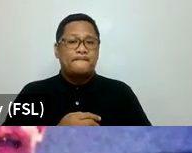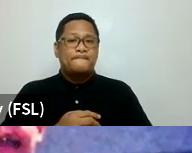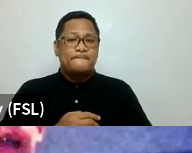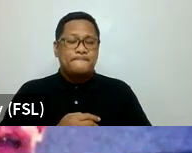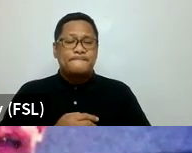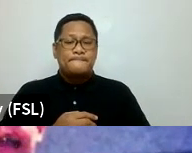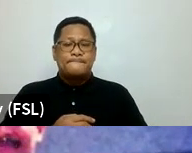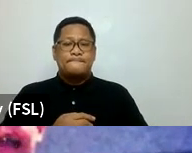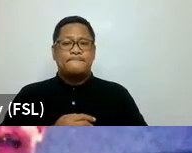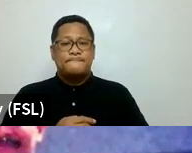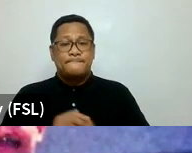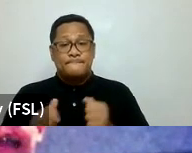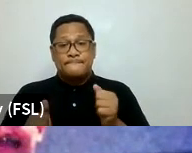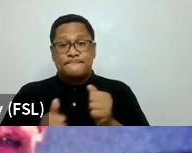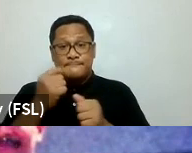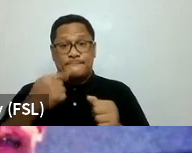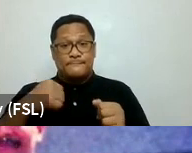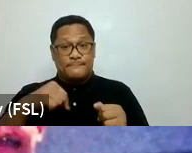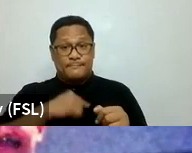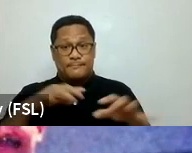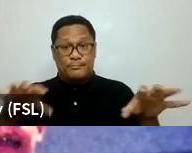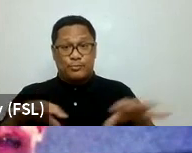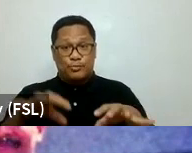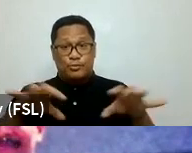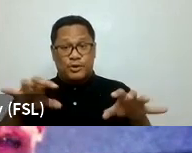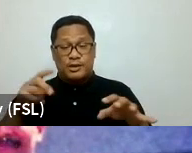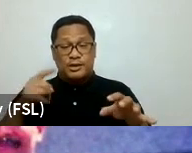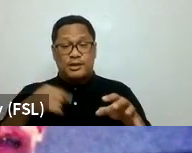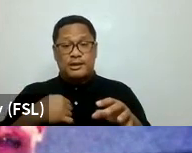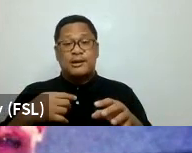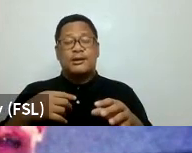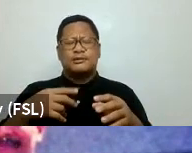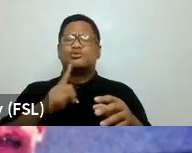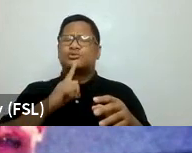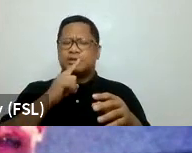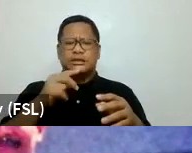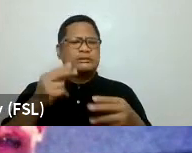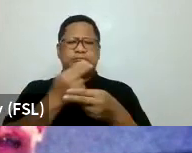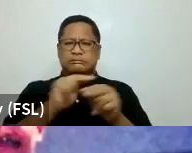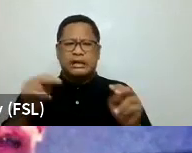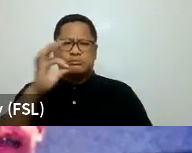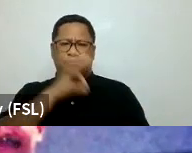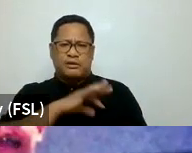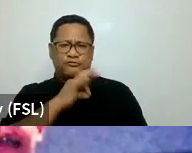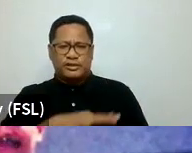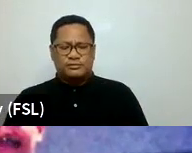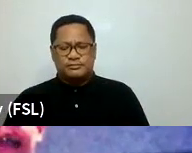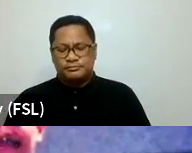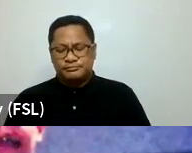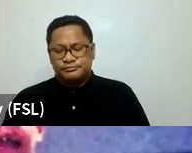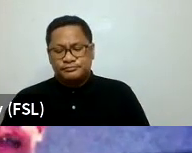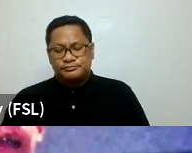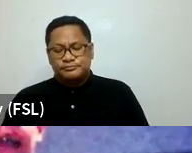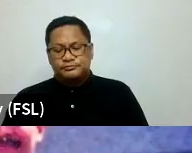of the jobs that I got was non-profit in nature.